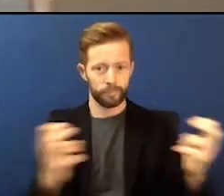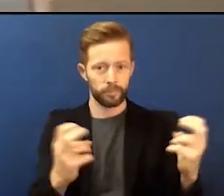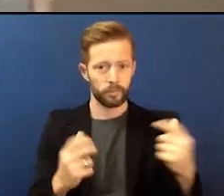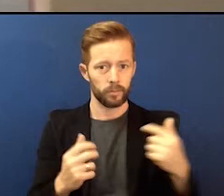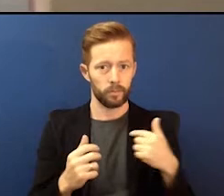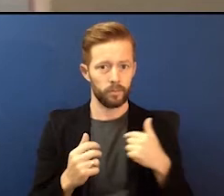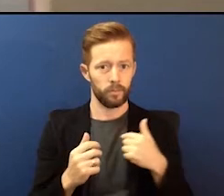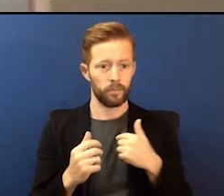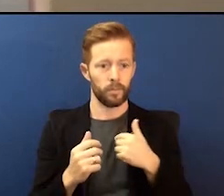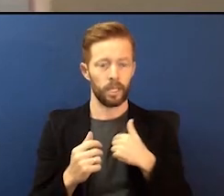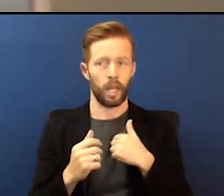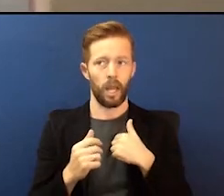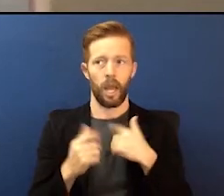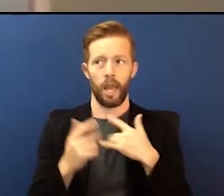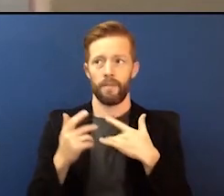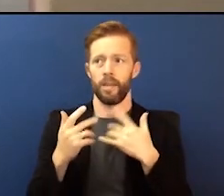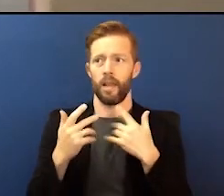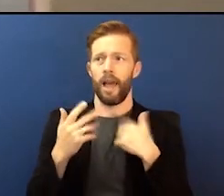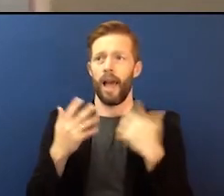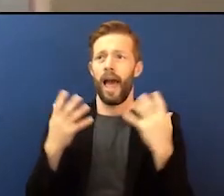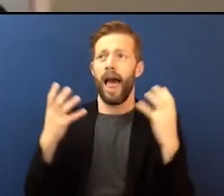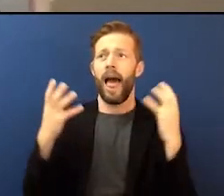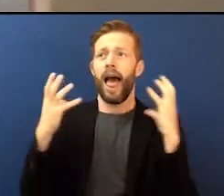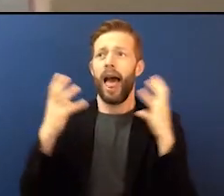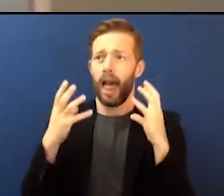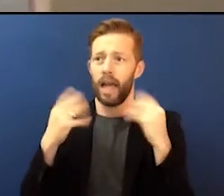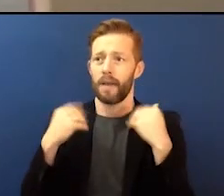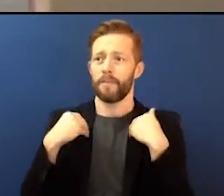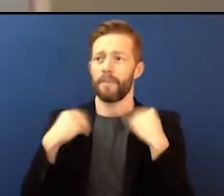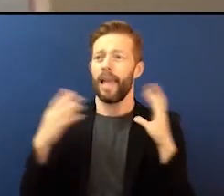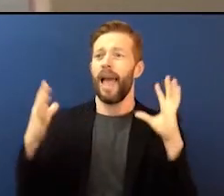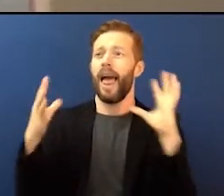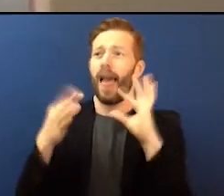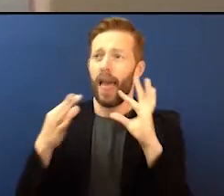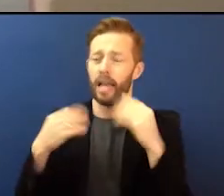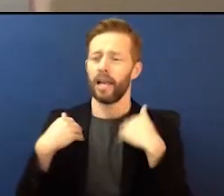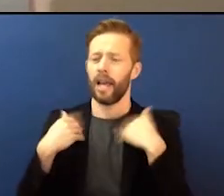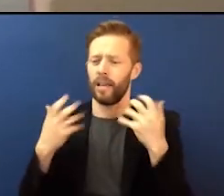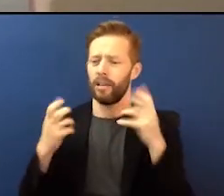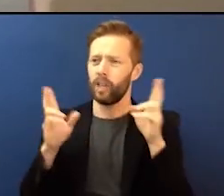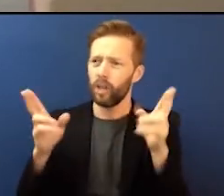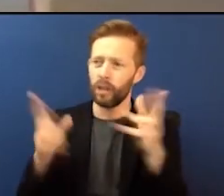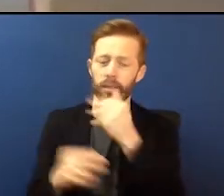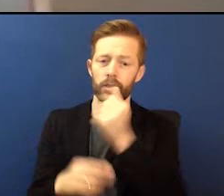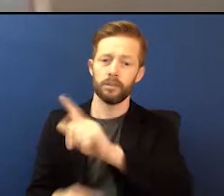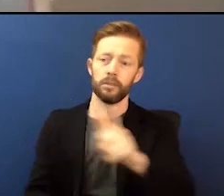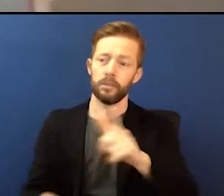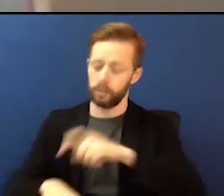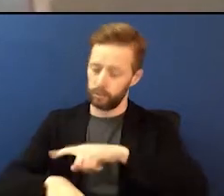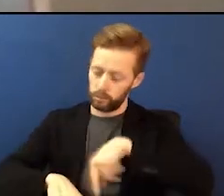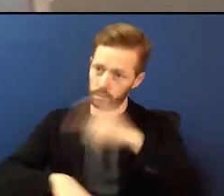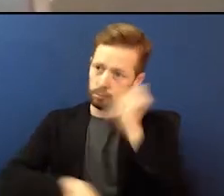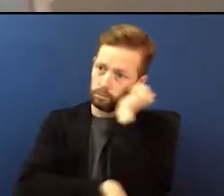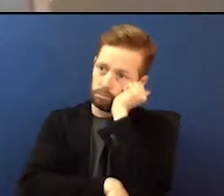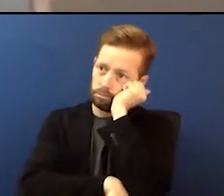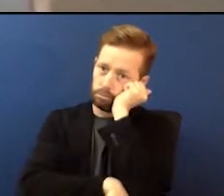the, wanting to be able to talk or wanting to be able to kind of move things along.